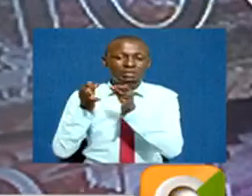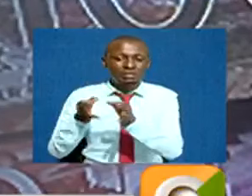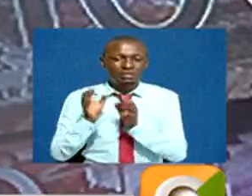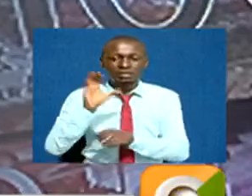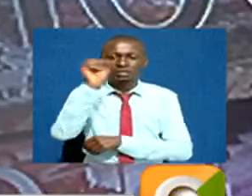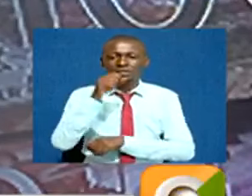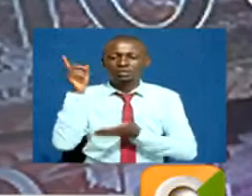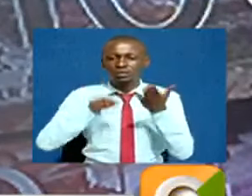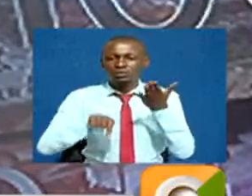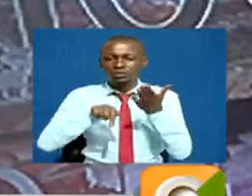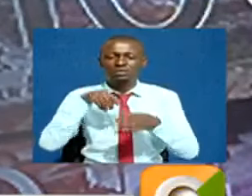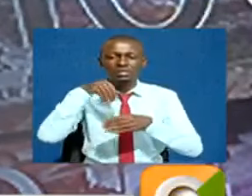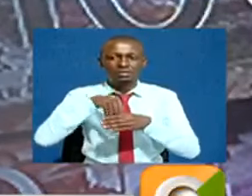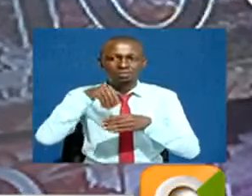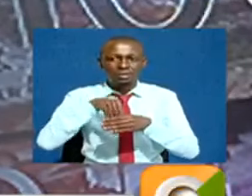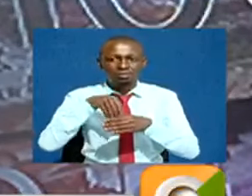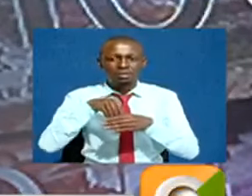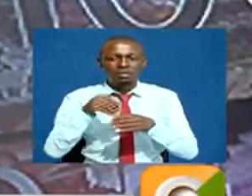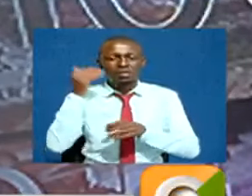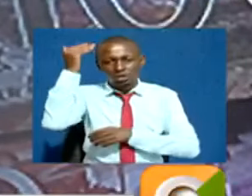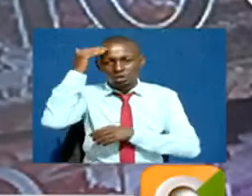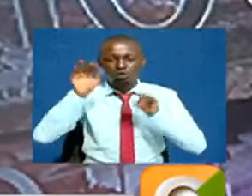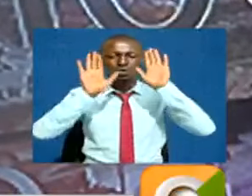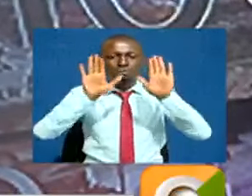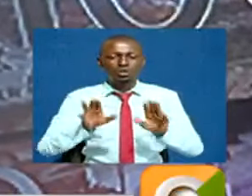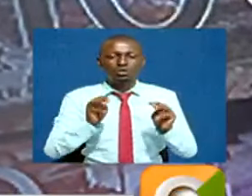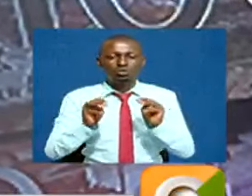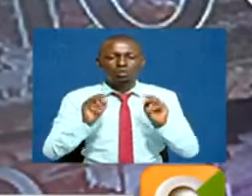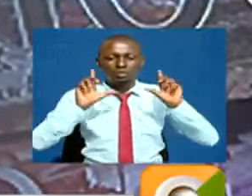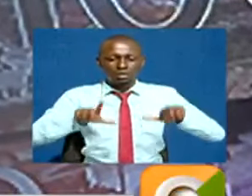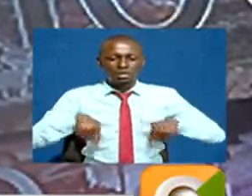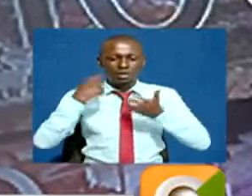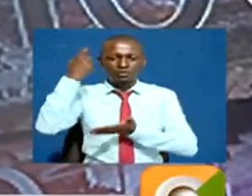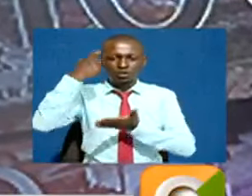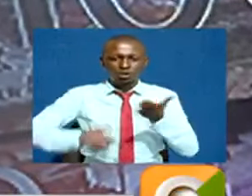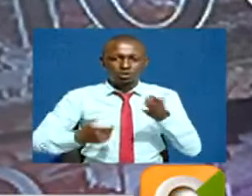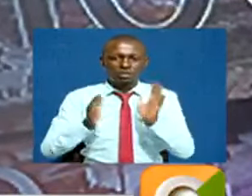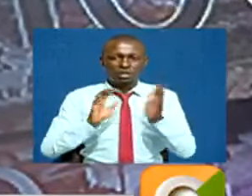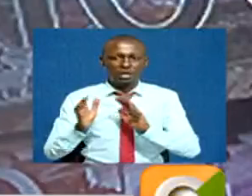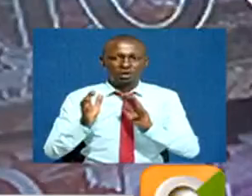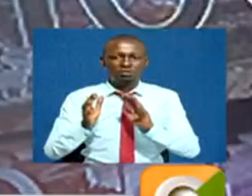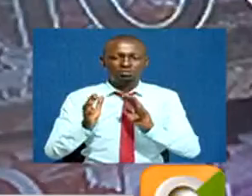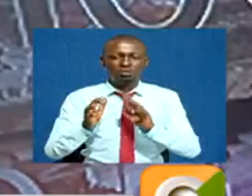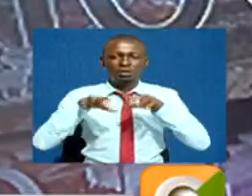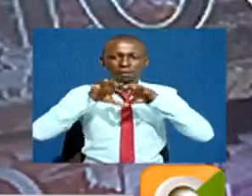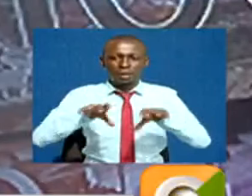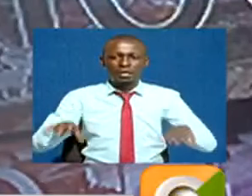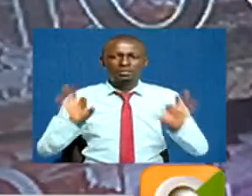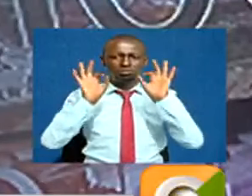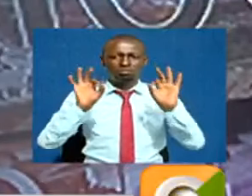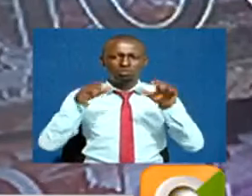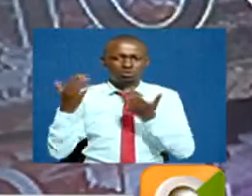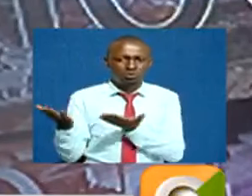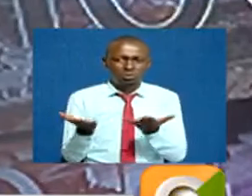multi-billion investment recognizes the importance of managing the cost of living through well-functioning markets to enhance income